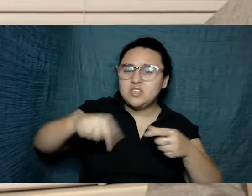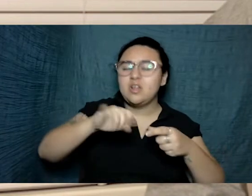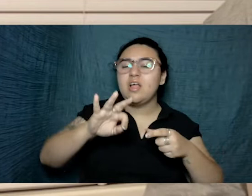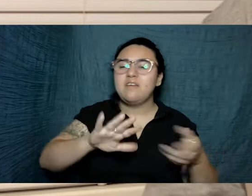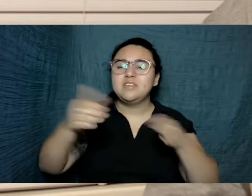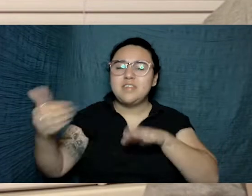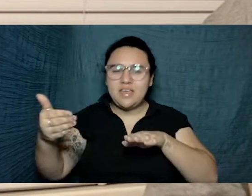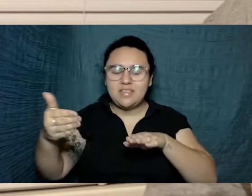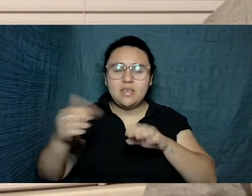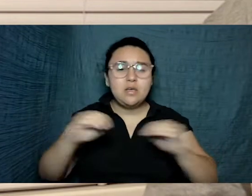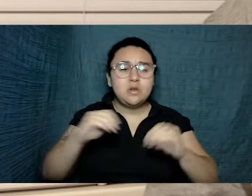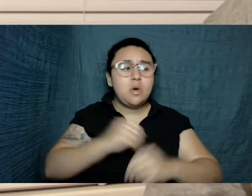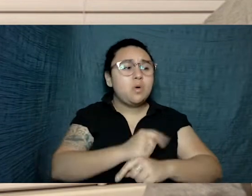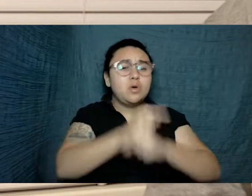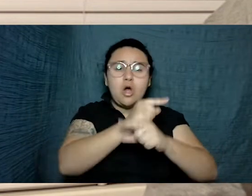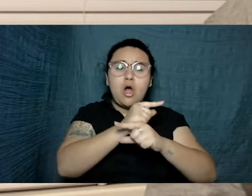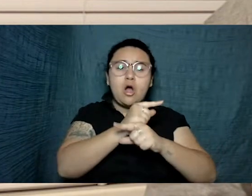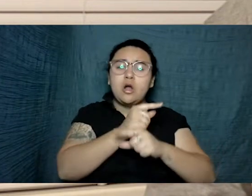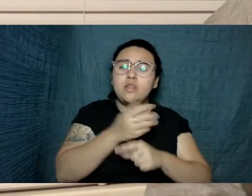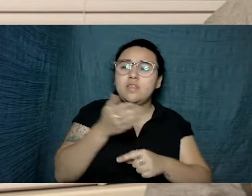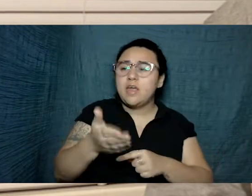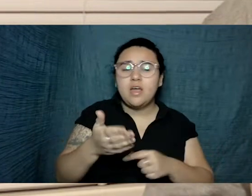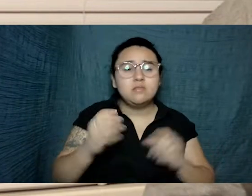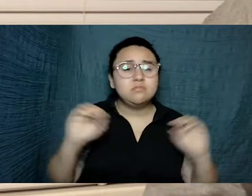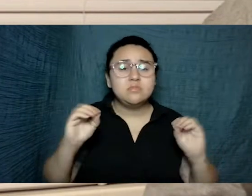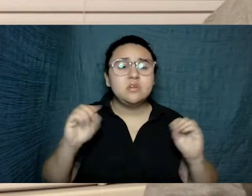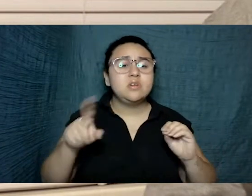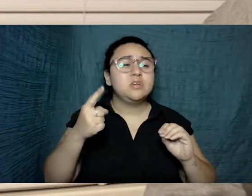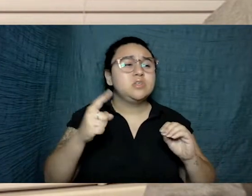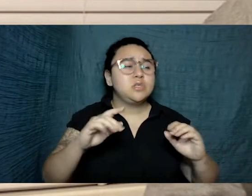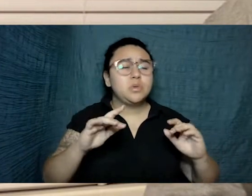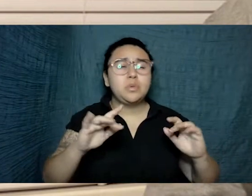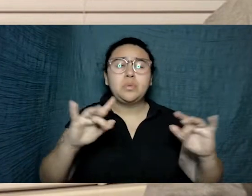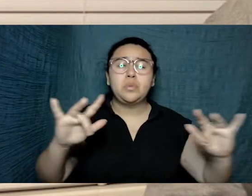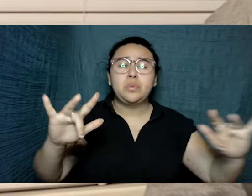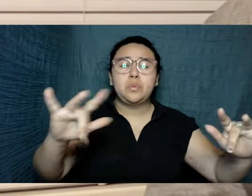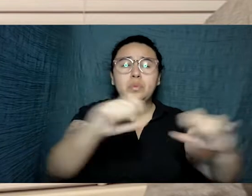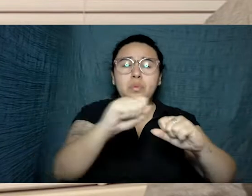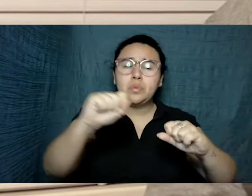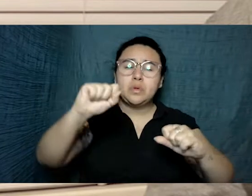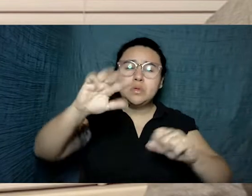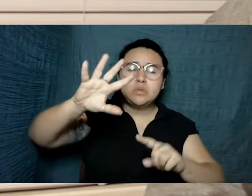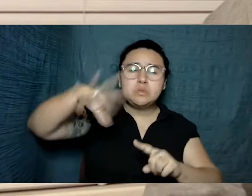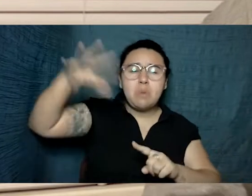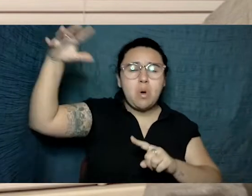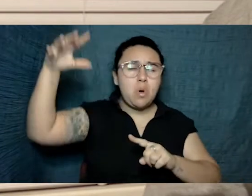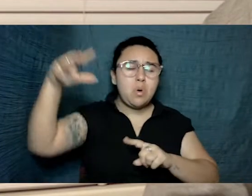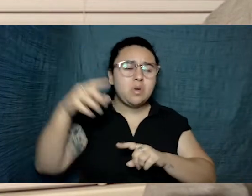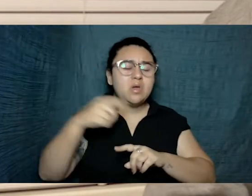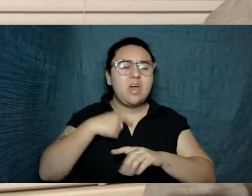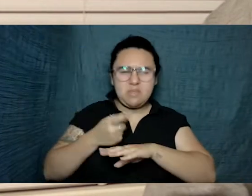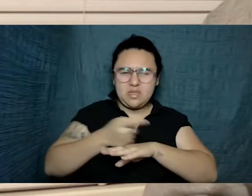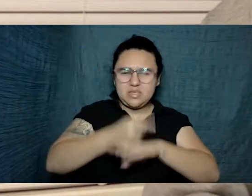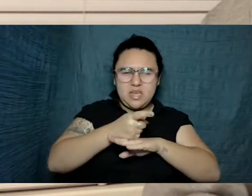enforcers. There were no guardrails on the circle's paved clover, just the sheerness of edged smoke and blasted air. Sitting in